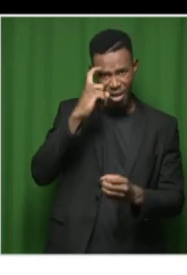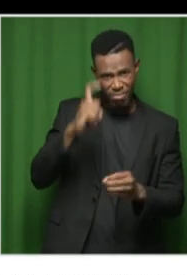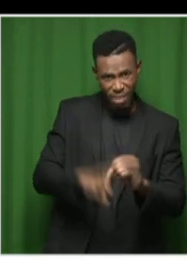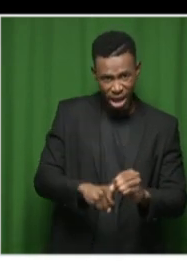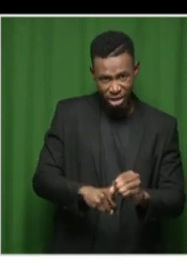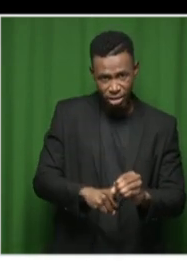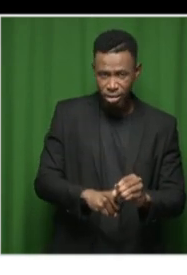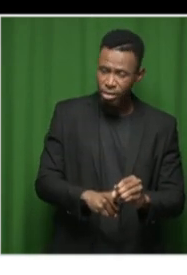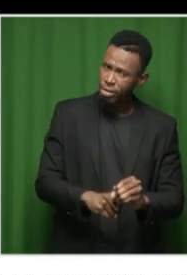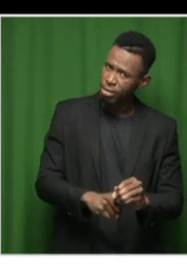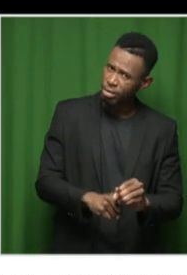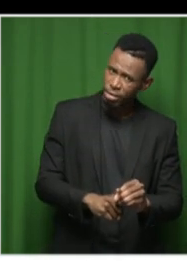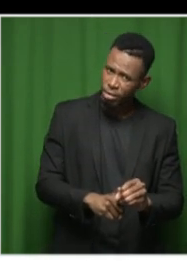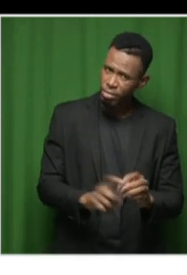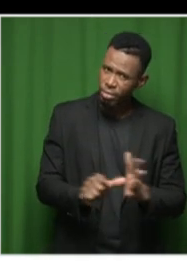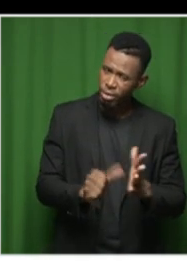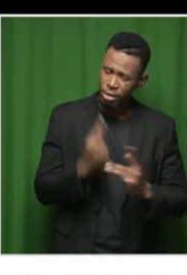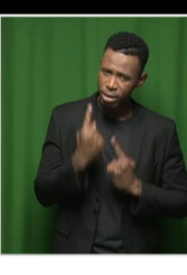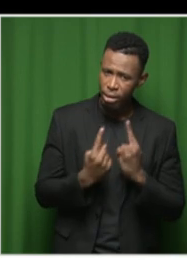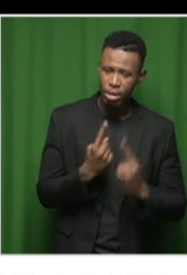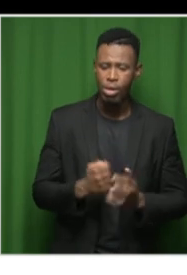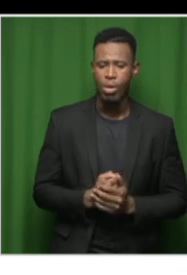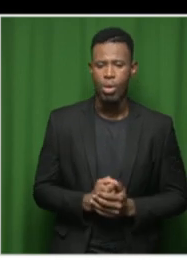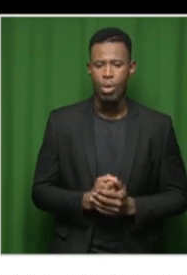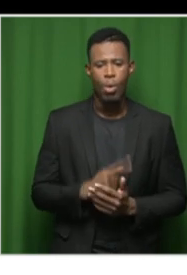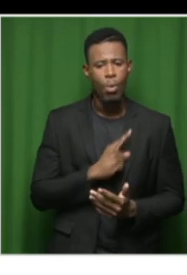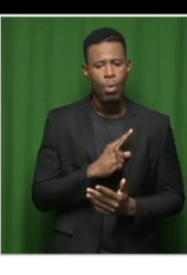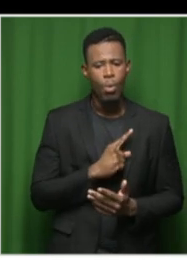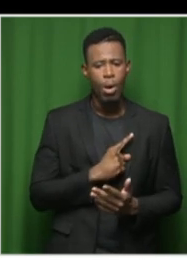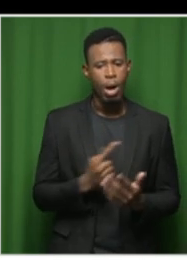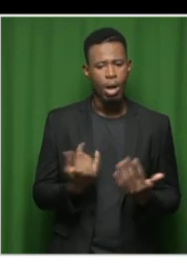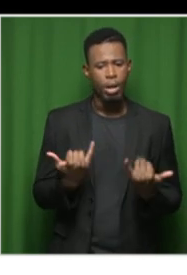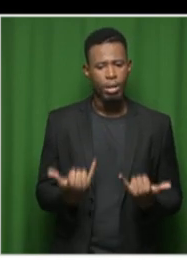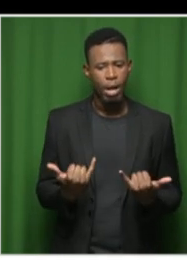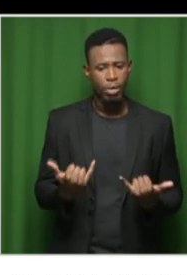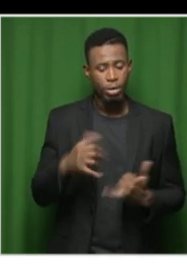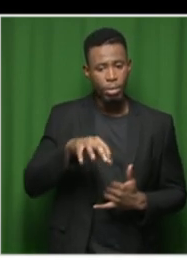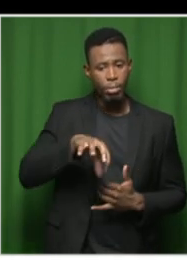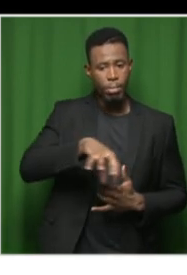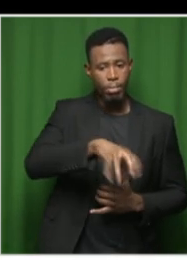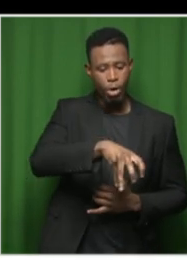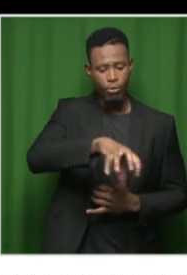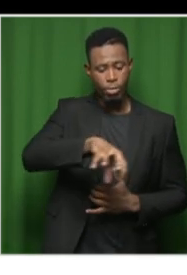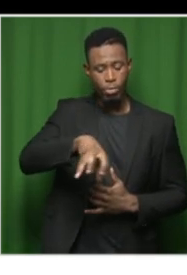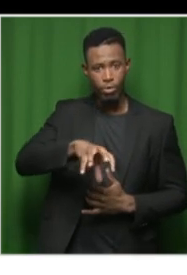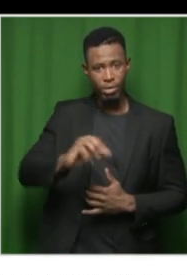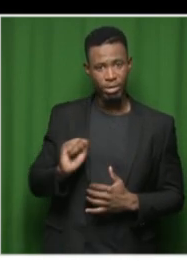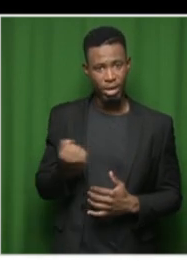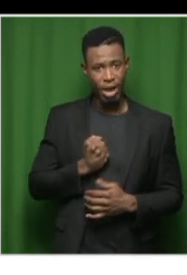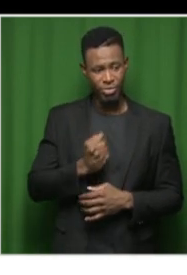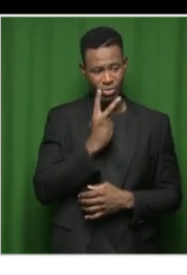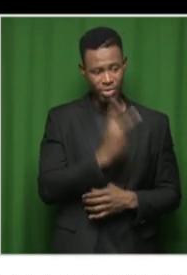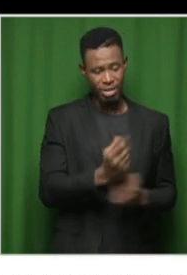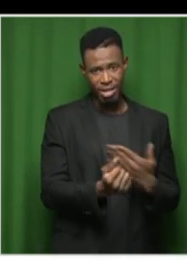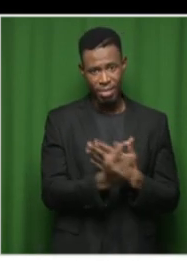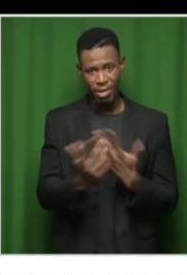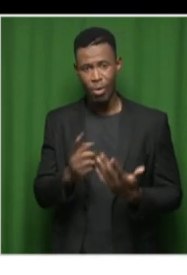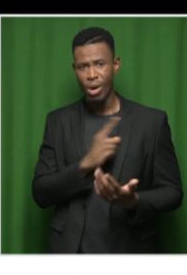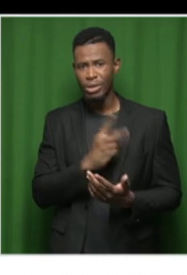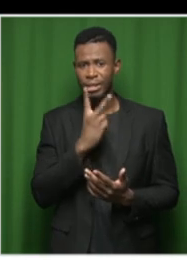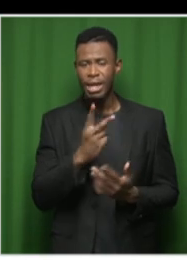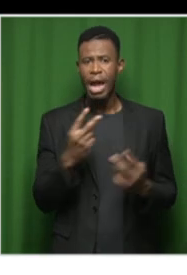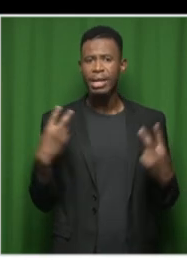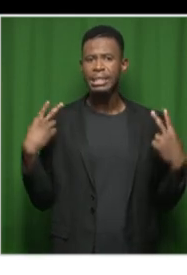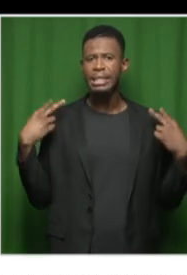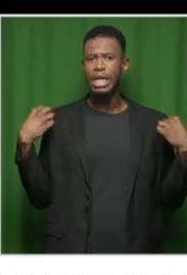I'm talking about what is happening in our provinces. If you look at our security cluster,